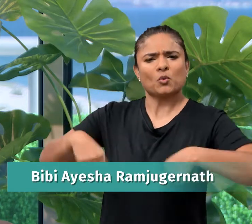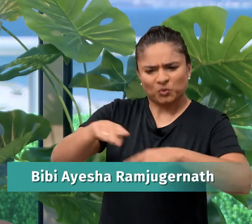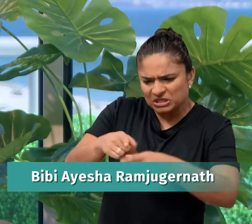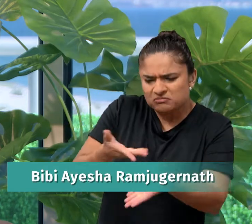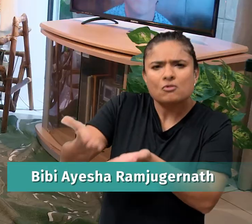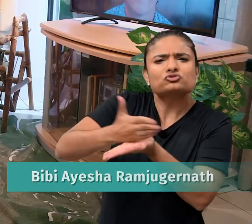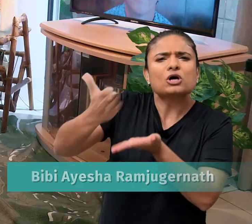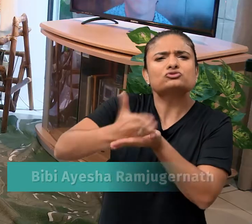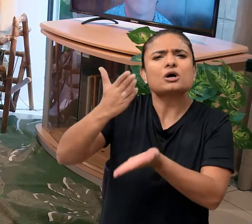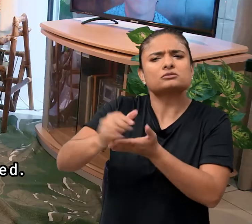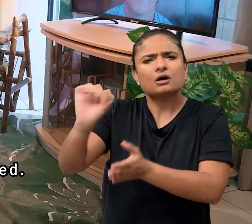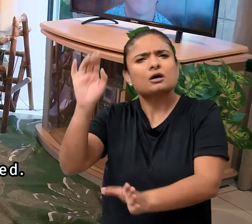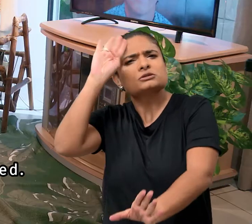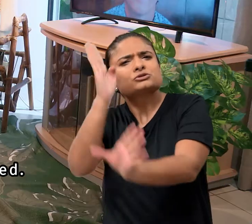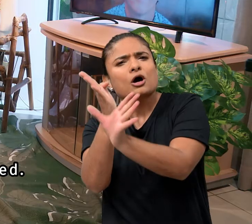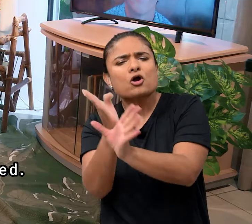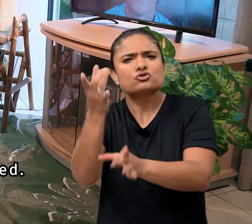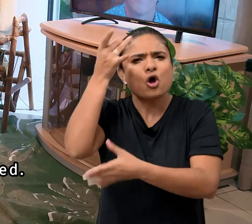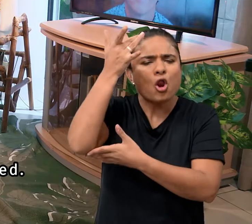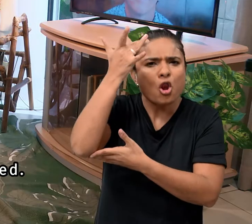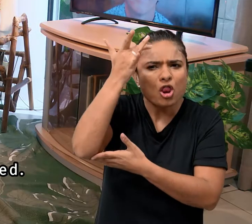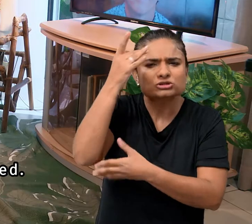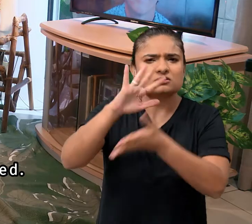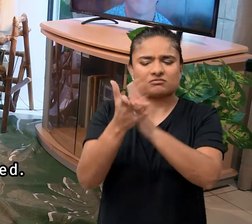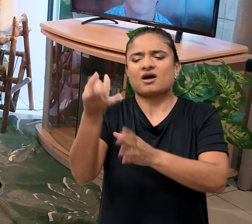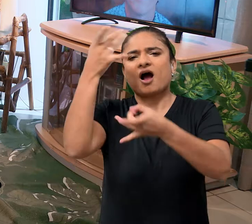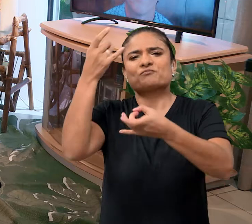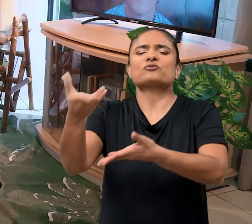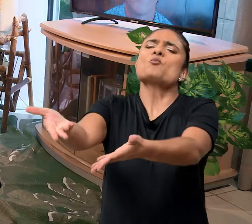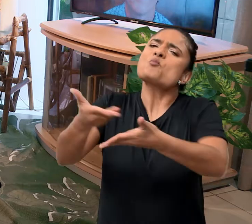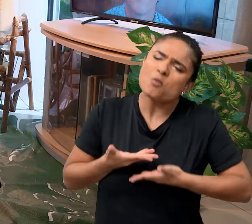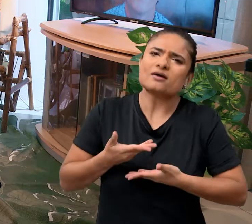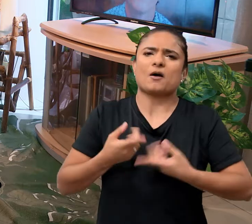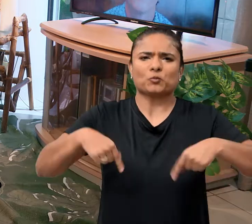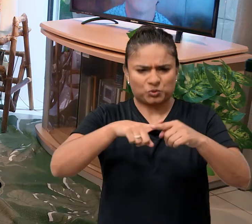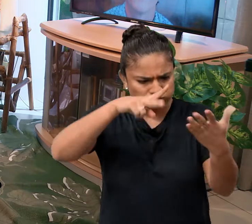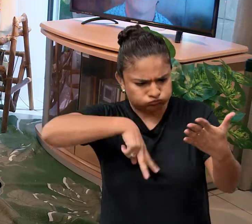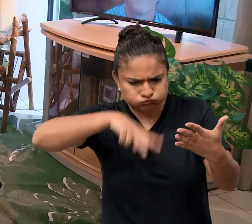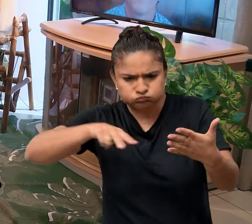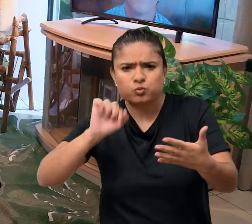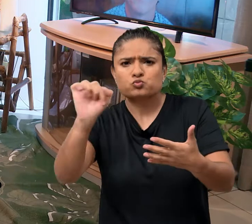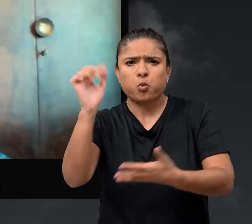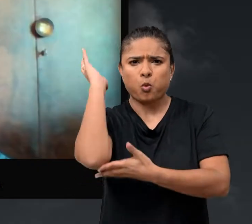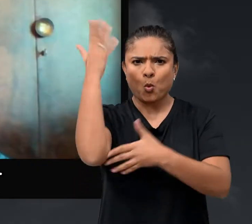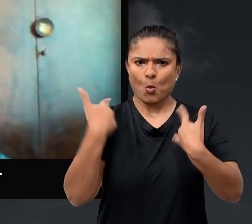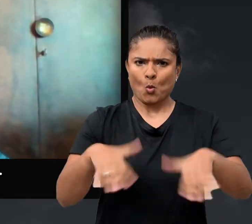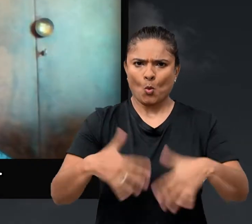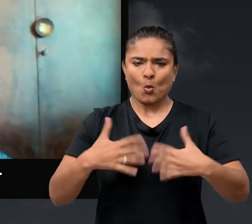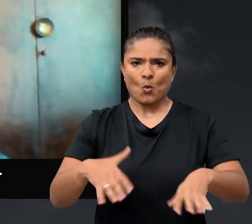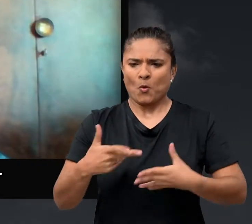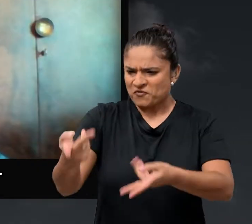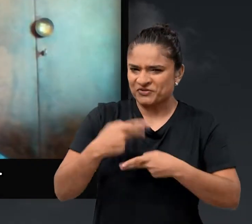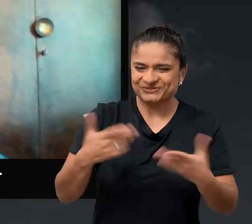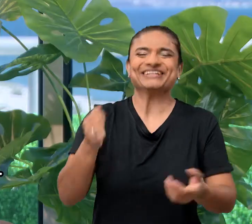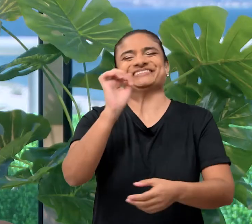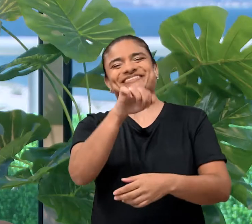me to share some of his knowledge. Hello, Brian, and welcome to Activated. Do you ever sleep with all the reading and writing that you do? I've been asked